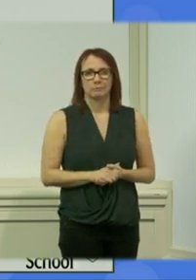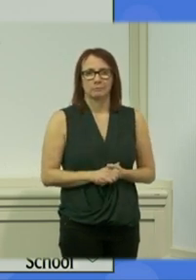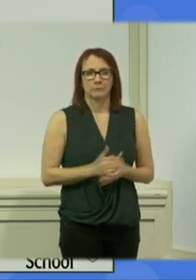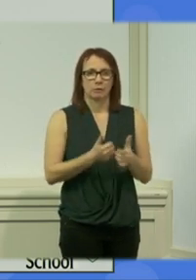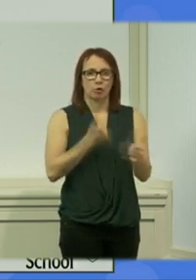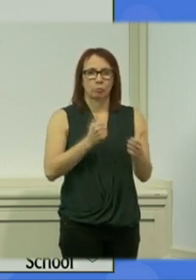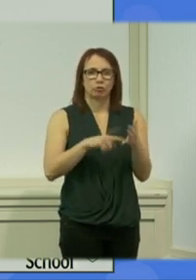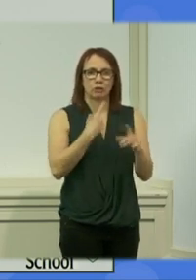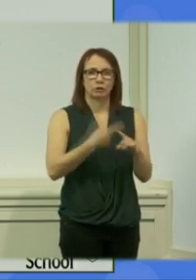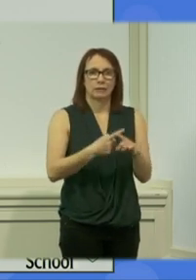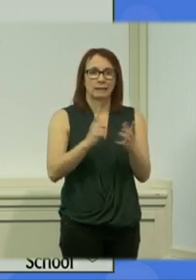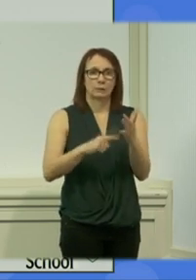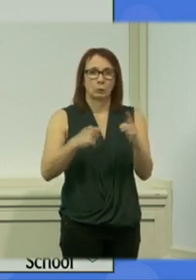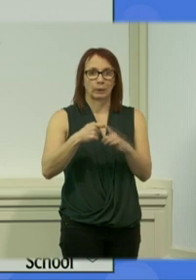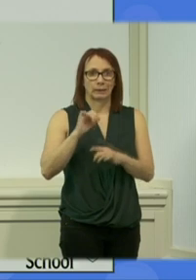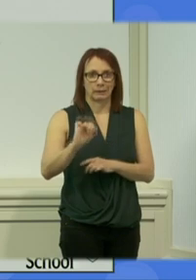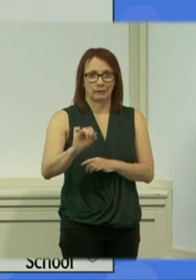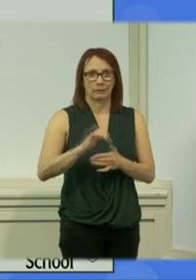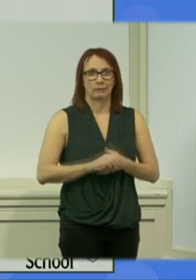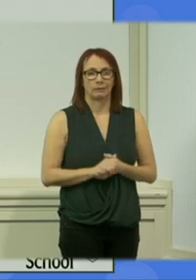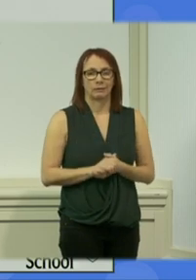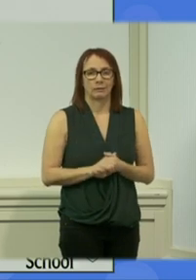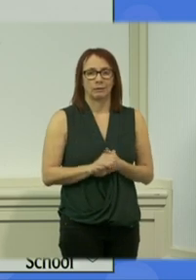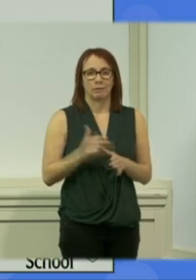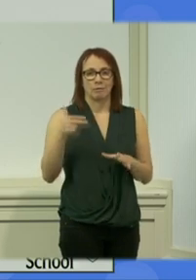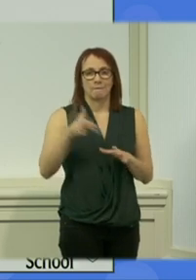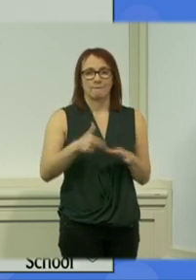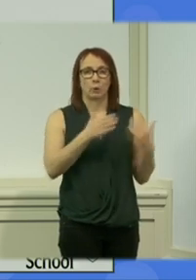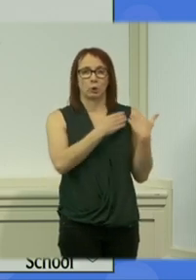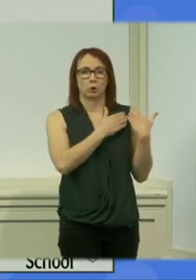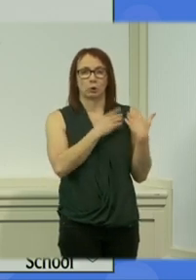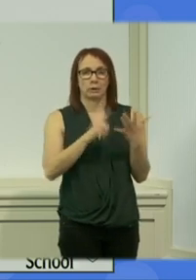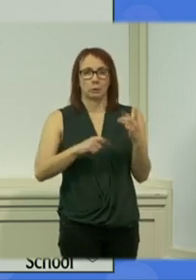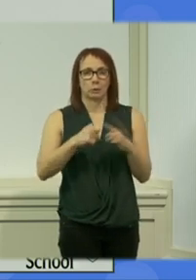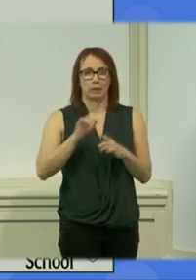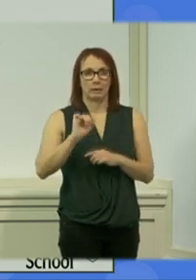Corporation tax is UK. Fuel duty is UK.